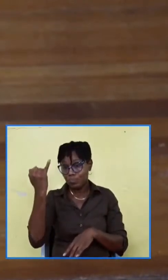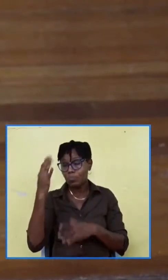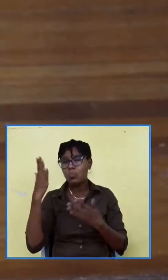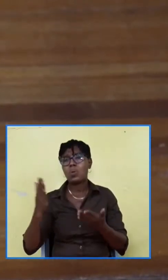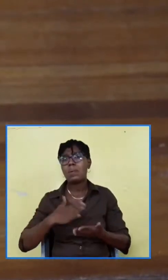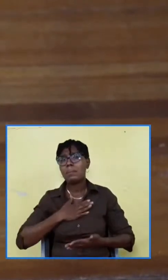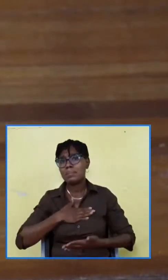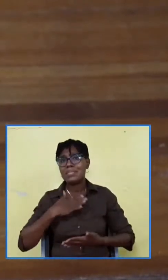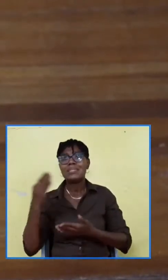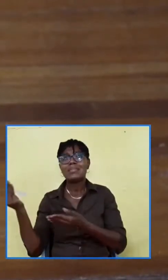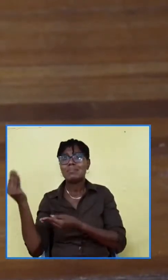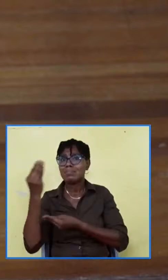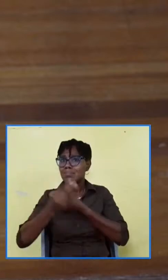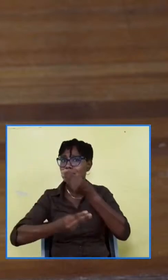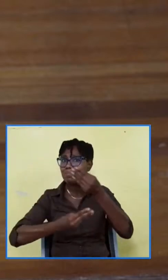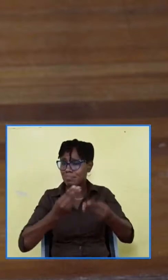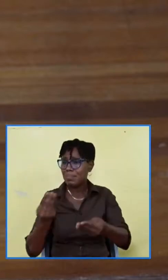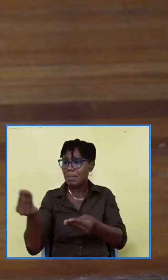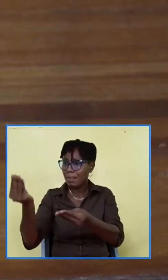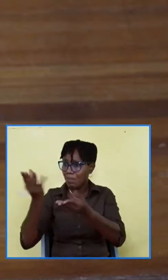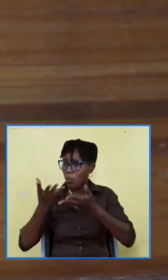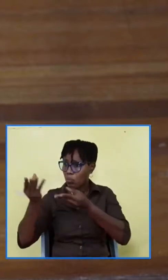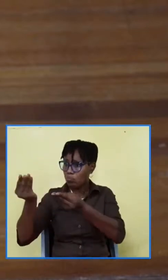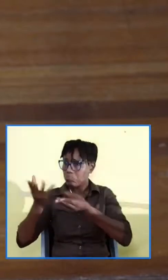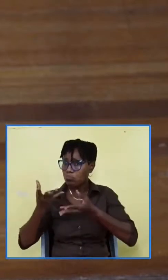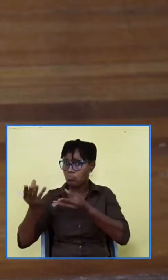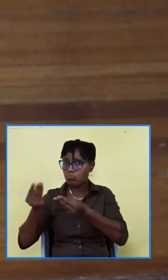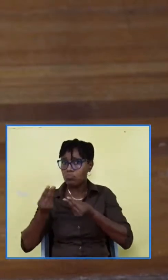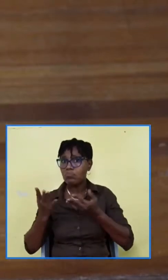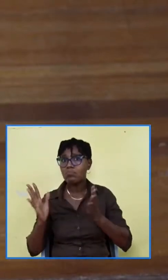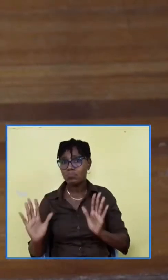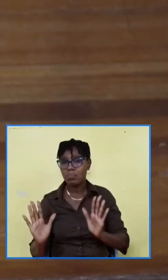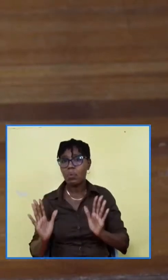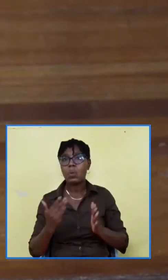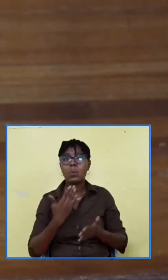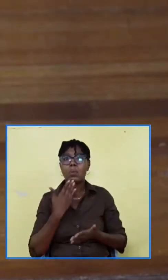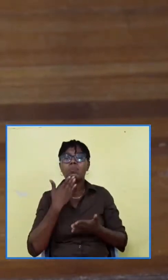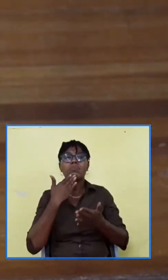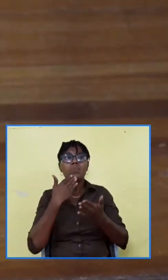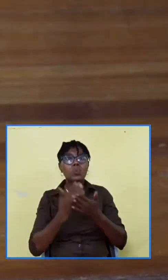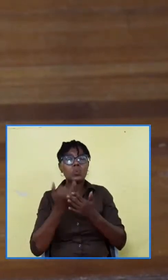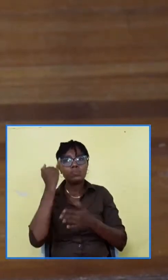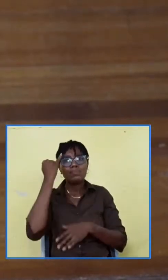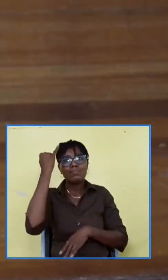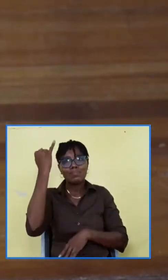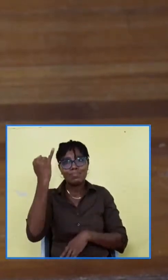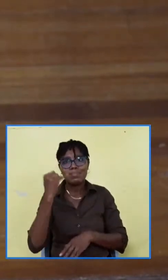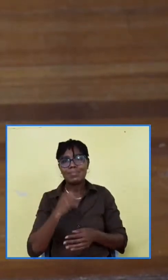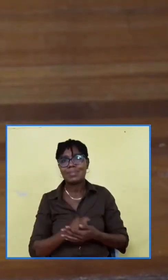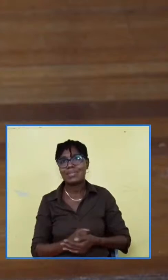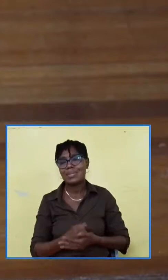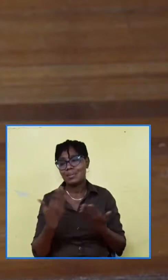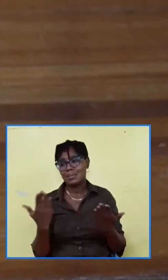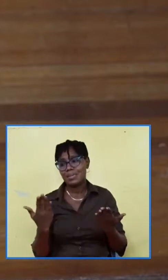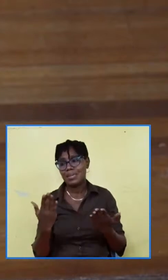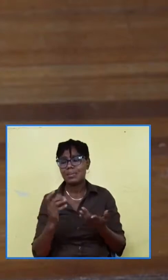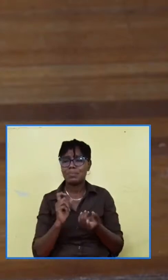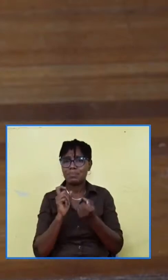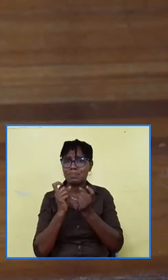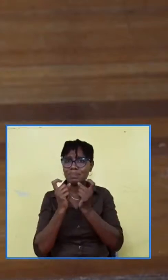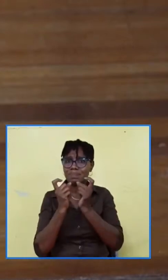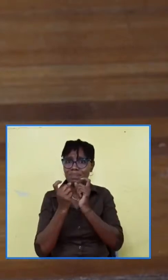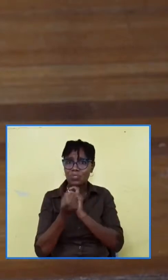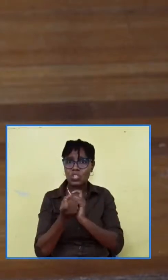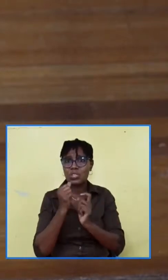If we can find creative ways to transition to a solution that doesn't overly impact people, because we know this is going to